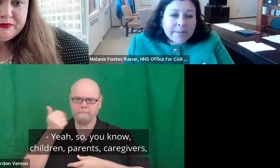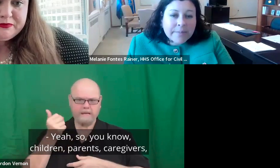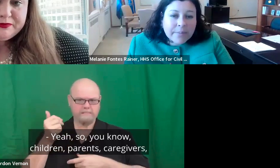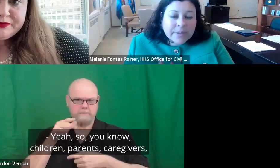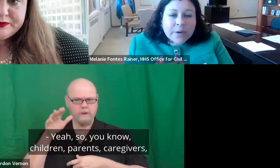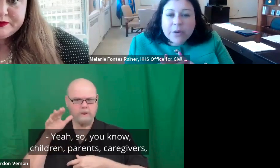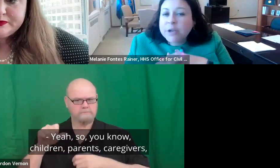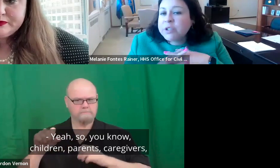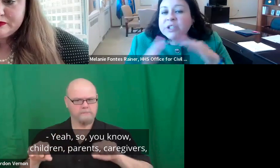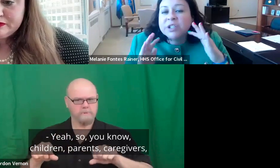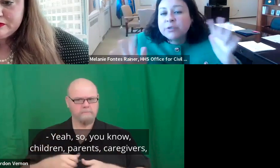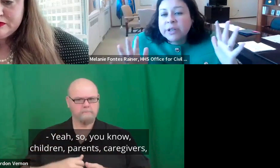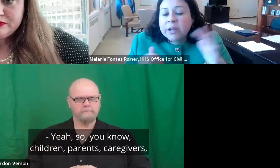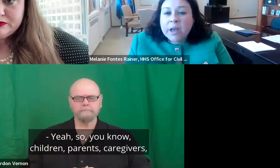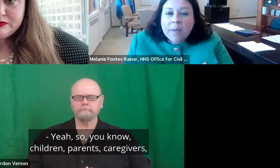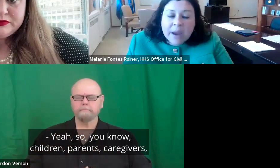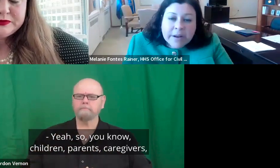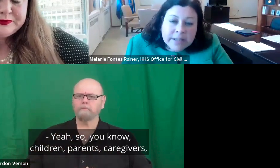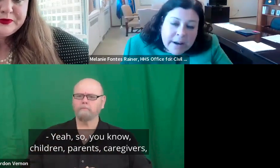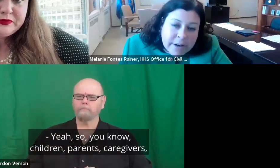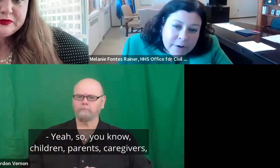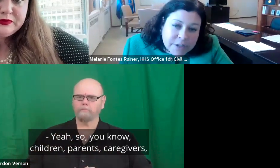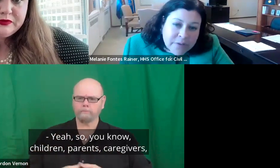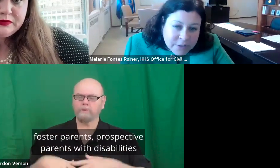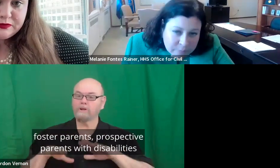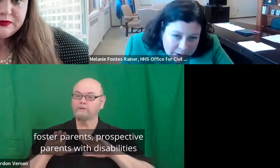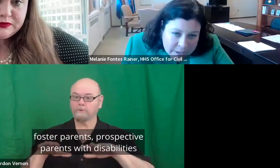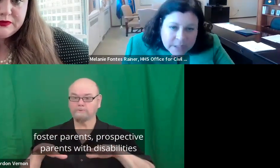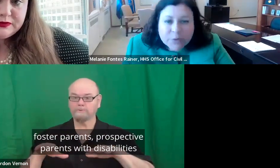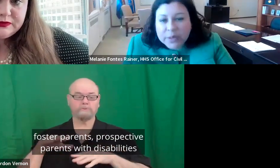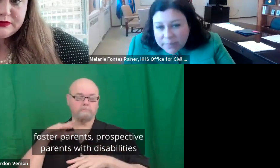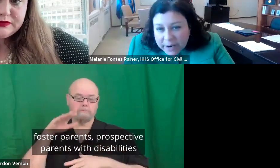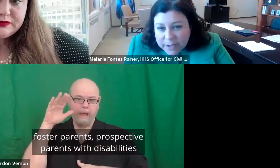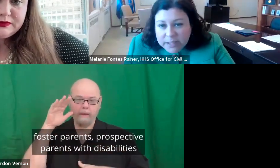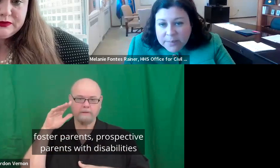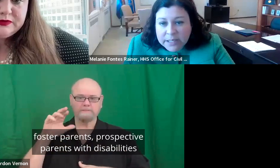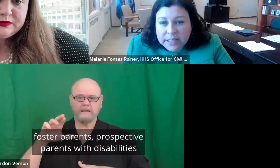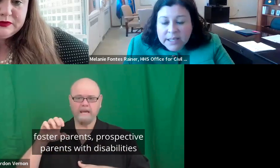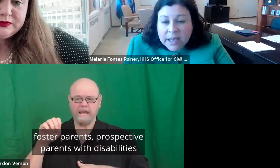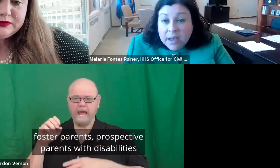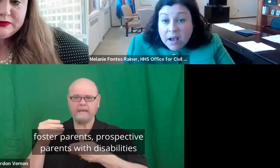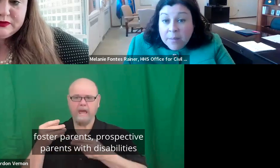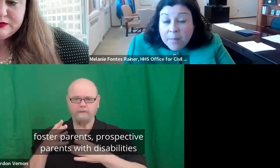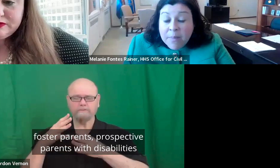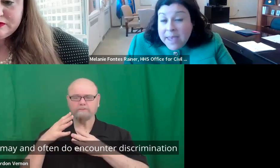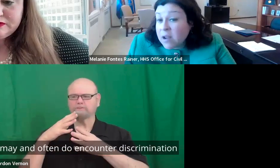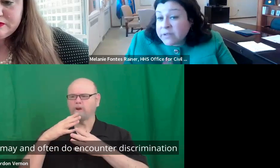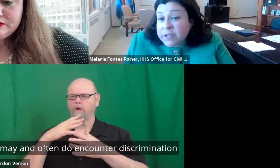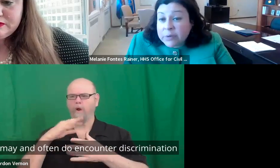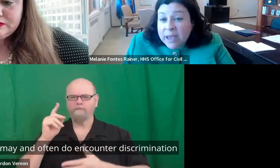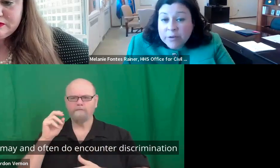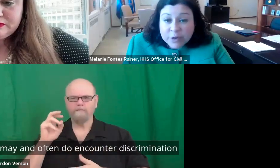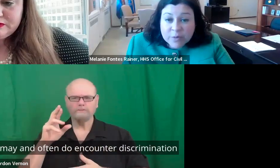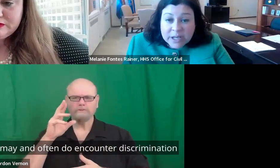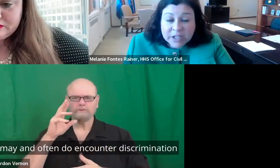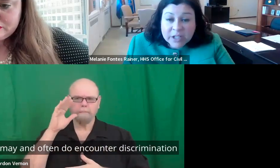Yeah. So, children, parents, caregivers, foster parents, prospective parents with disabilities, may and often